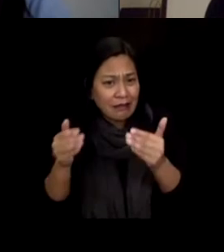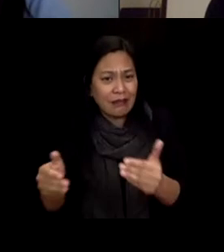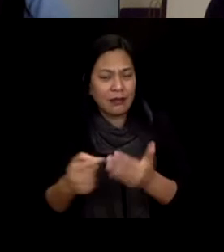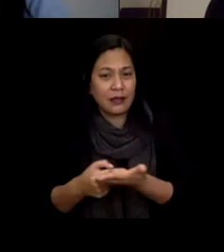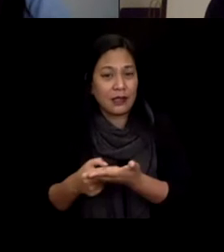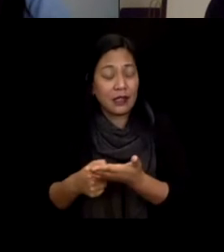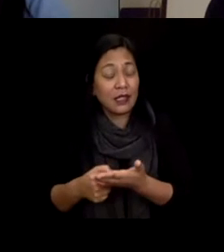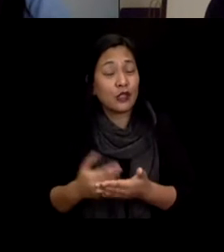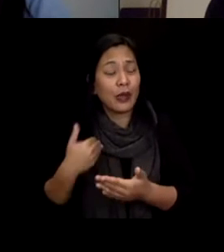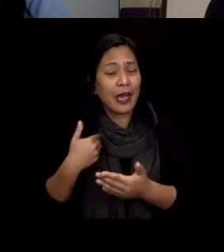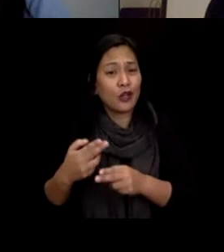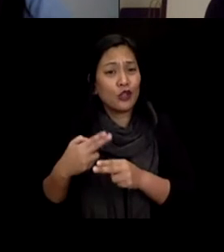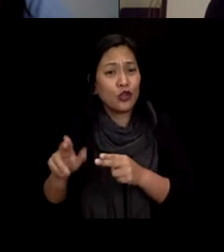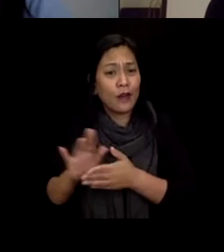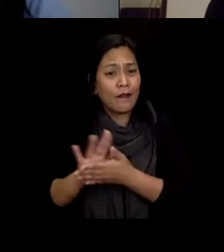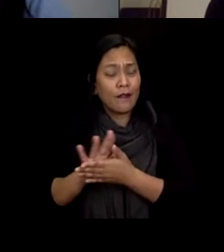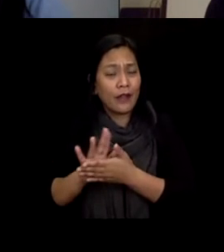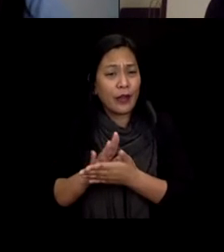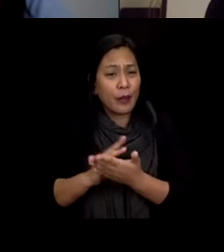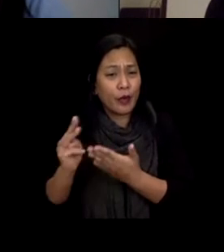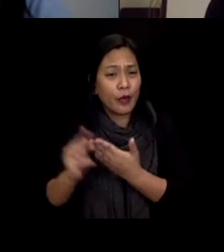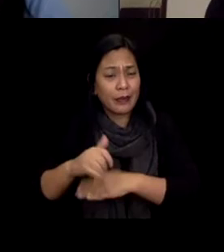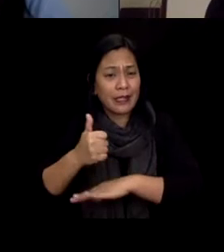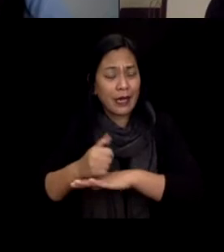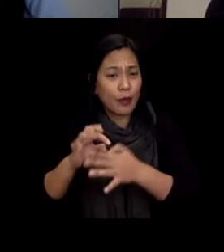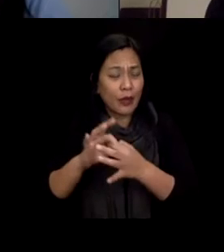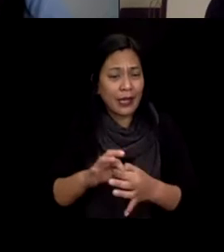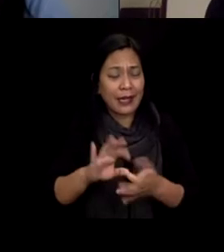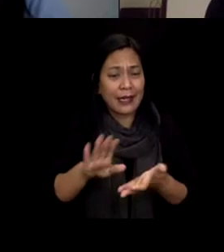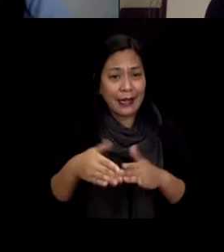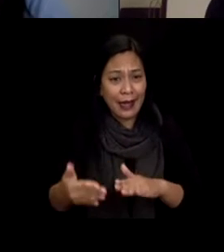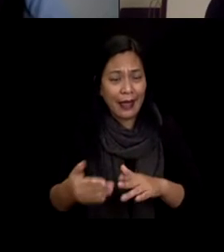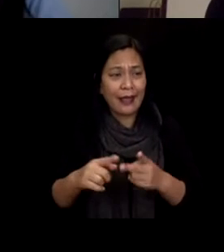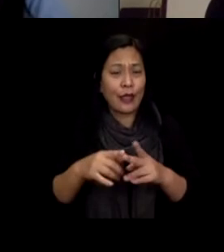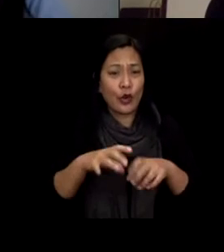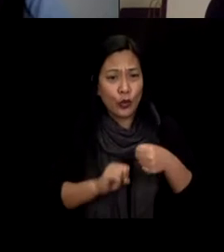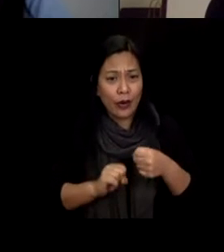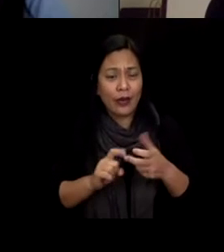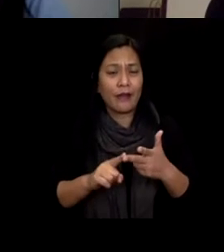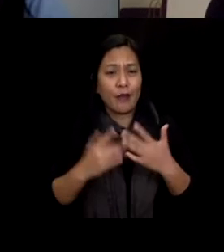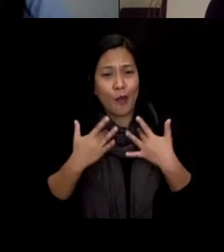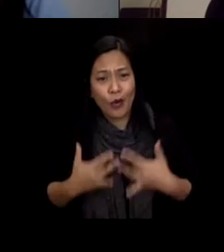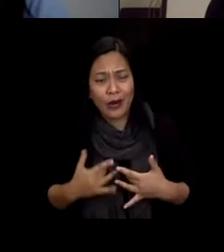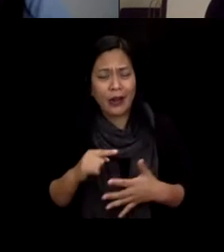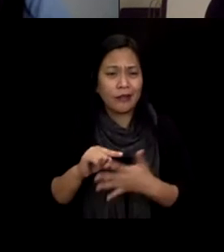death and grief and mourning, and there was a more interactive discussion.